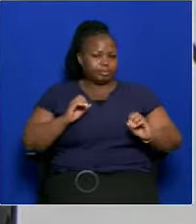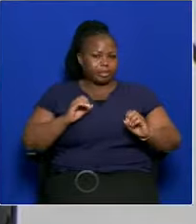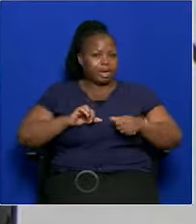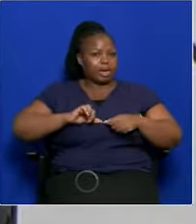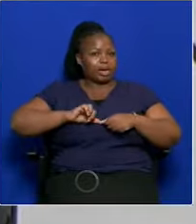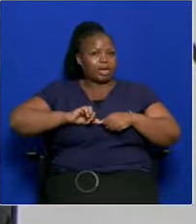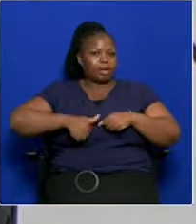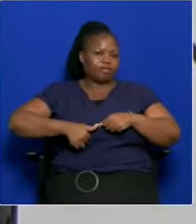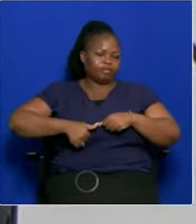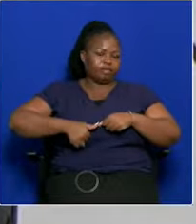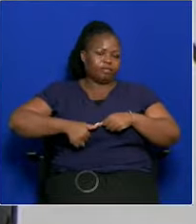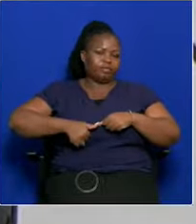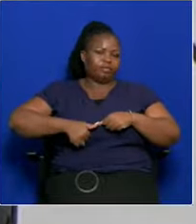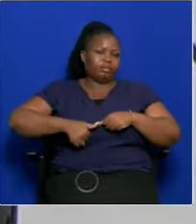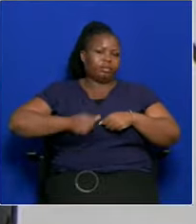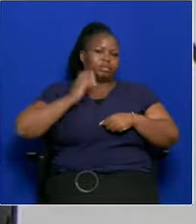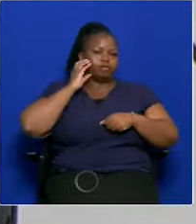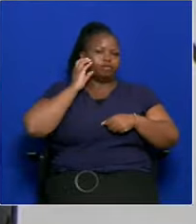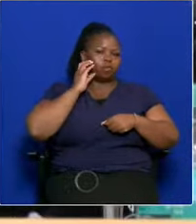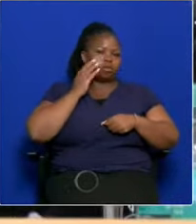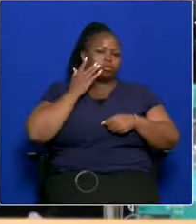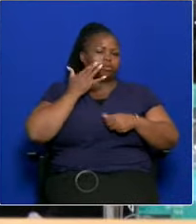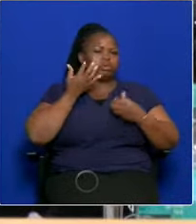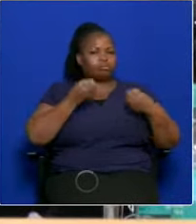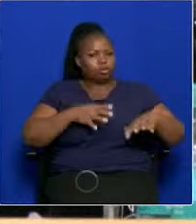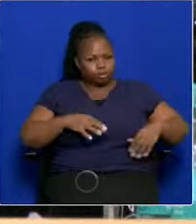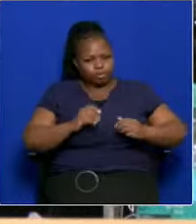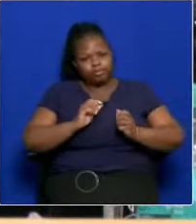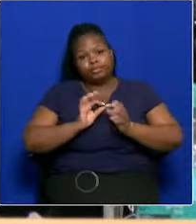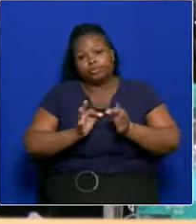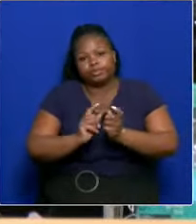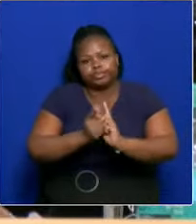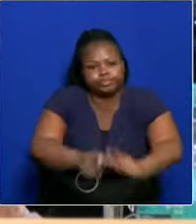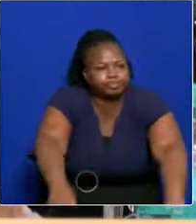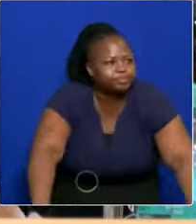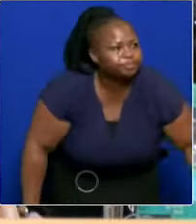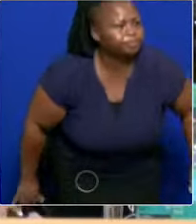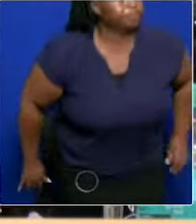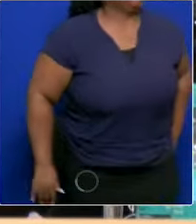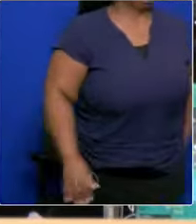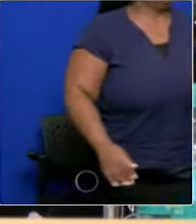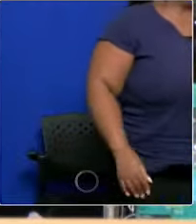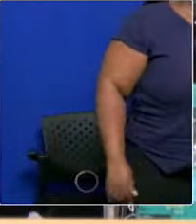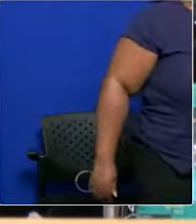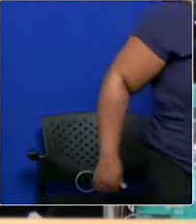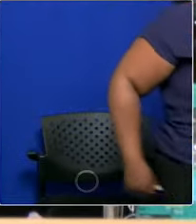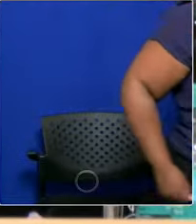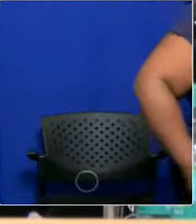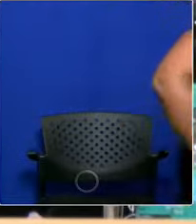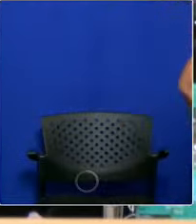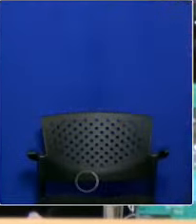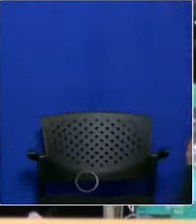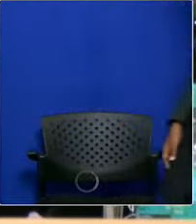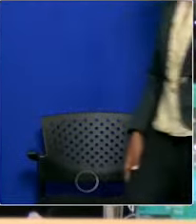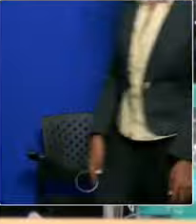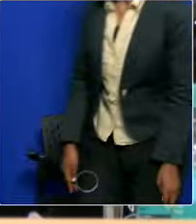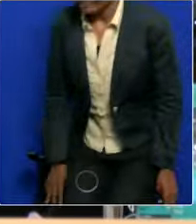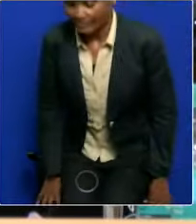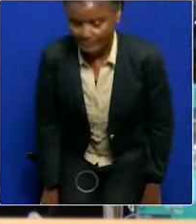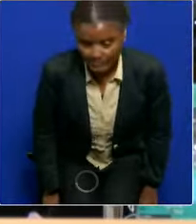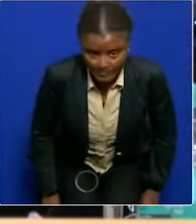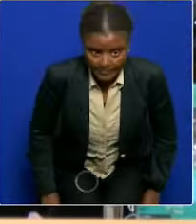After the phone was lost. Yes, remember, now your phone would have been repaired. The first one would have been